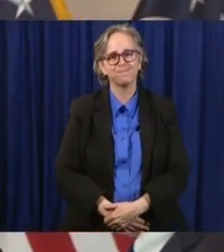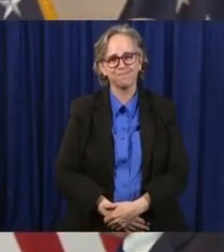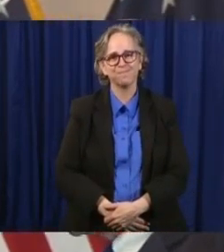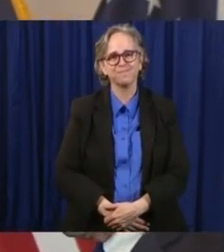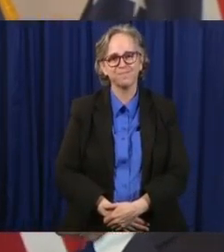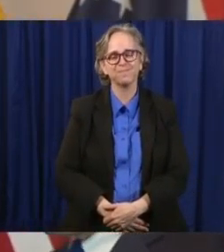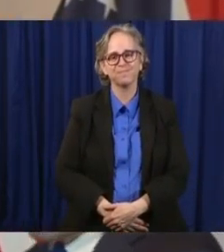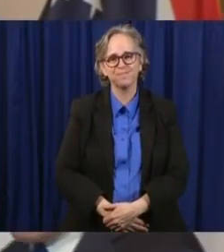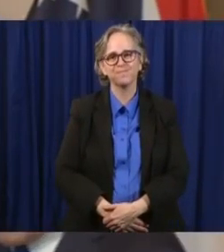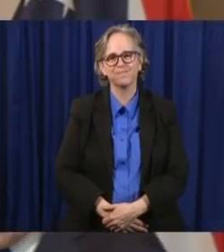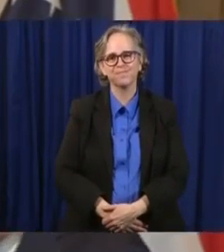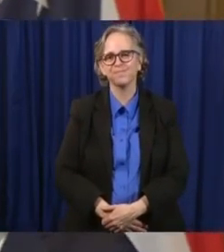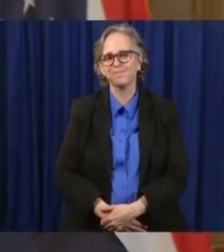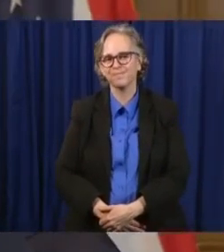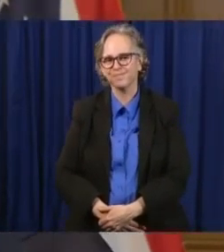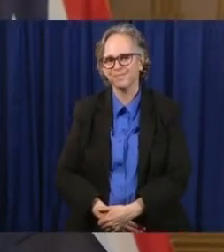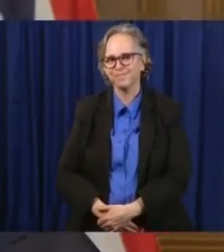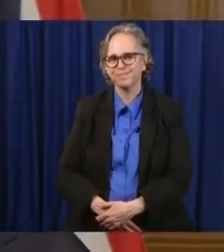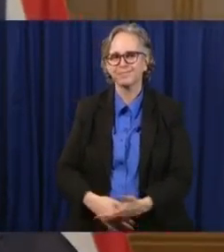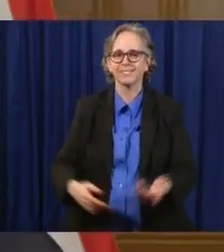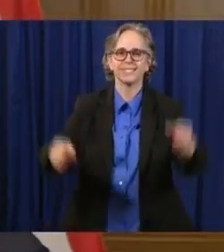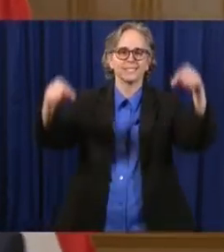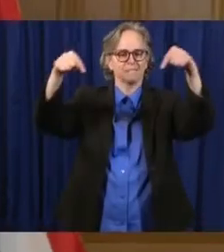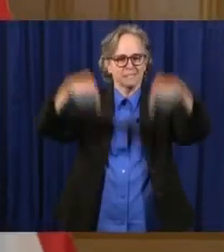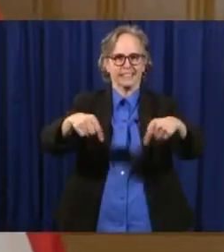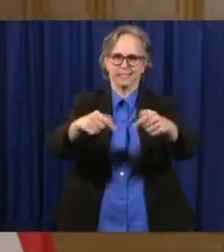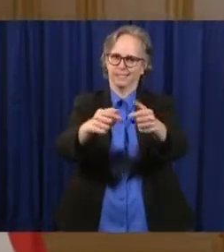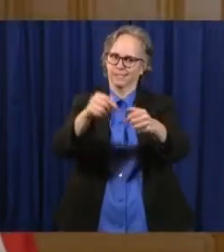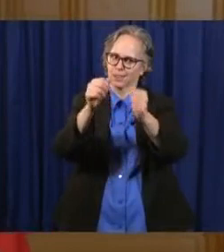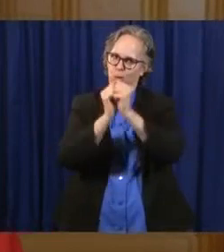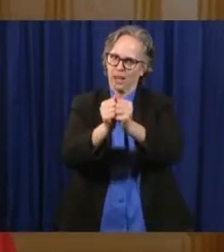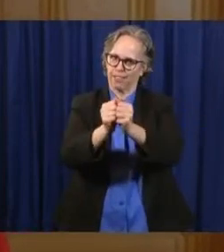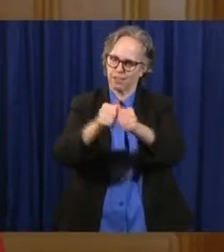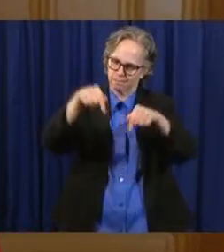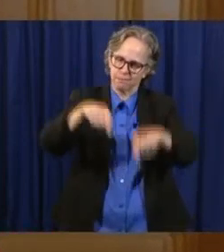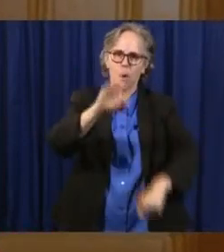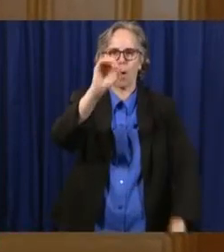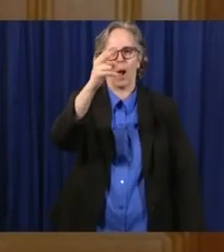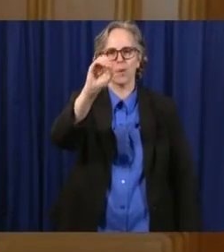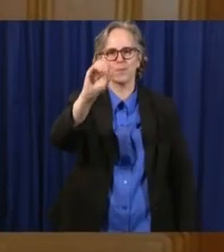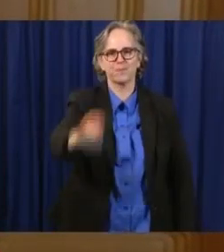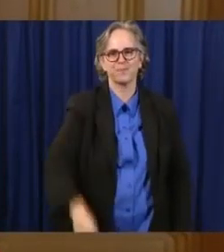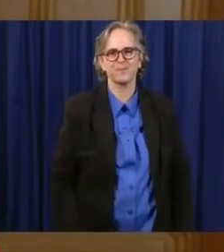you. In this Together Ohio, we thank all of them. Very nice.